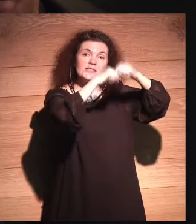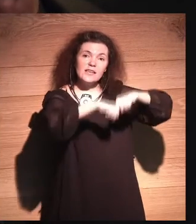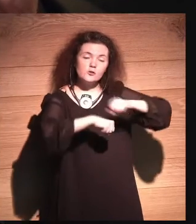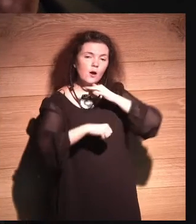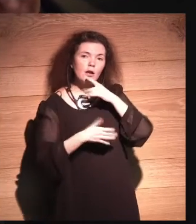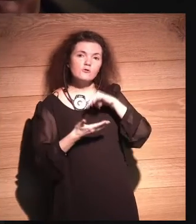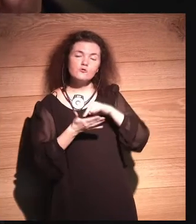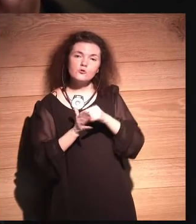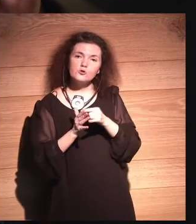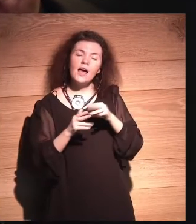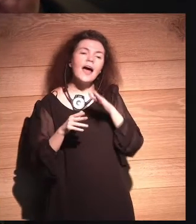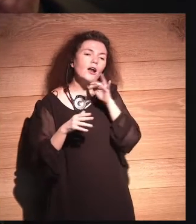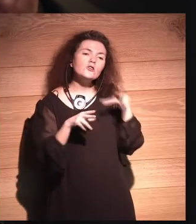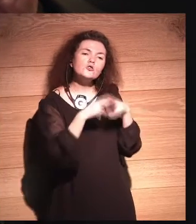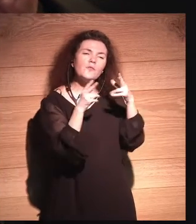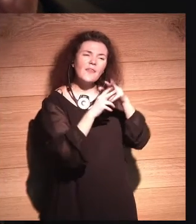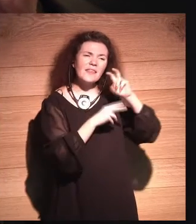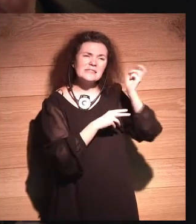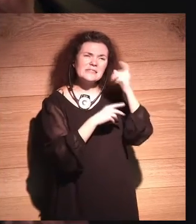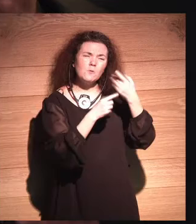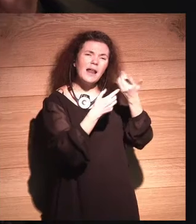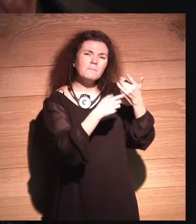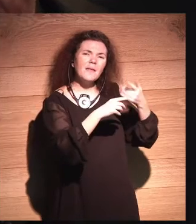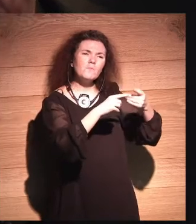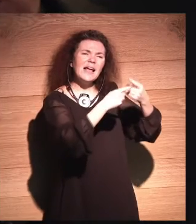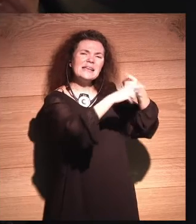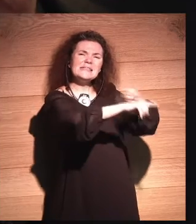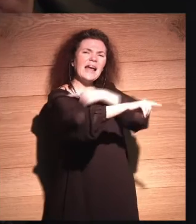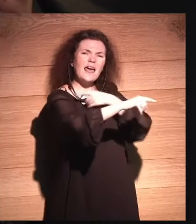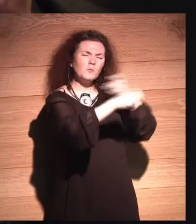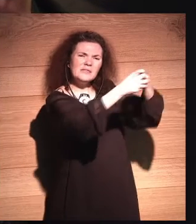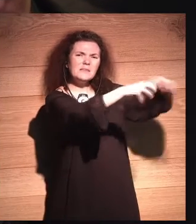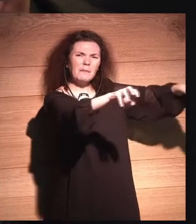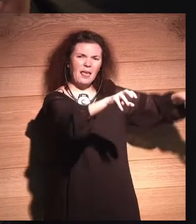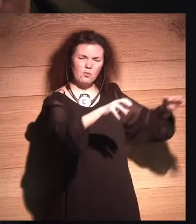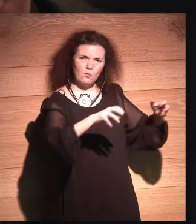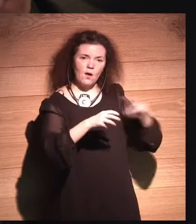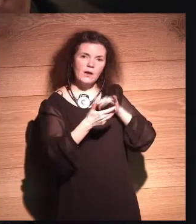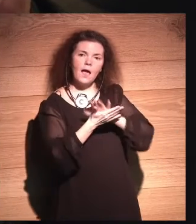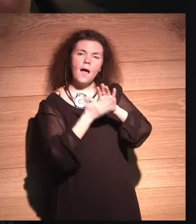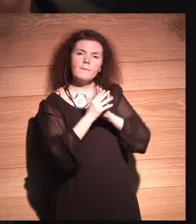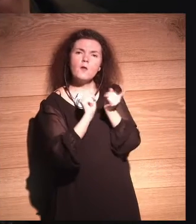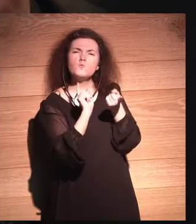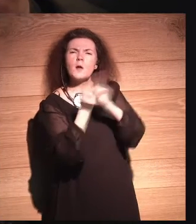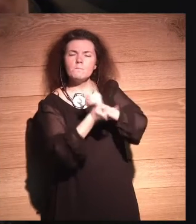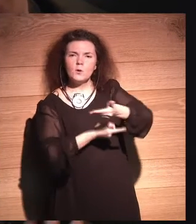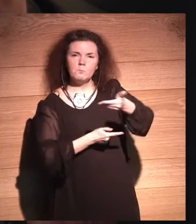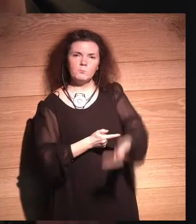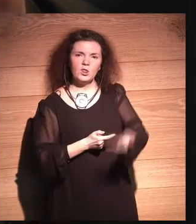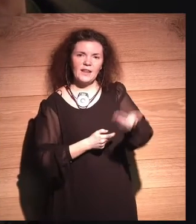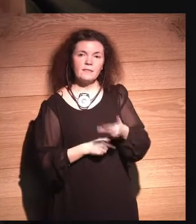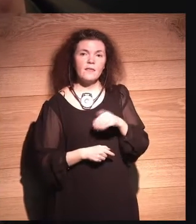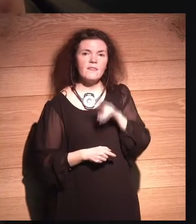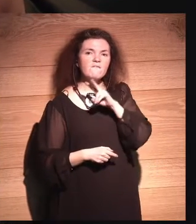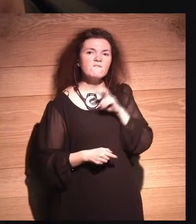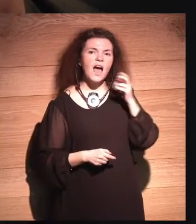now, what you're really talking about is a major shift in values that needs to occur. And when you